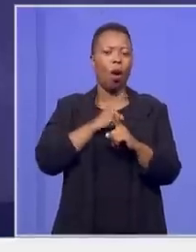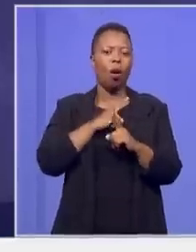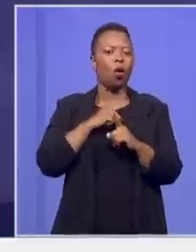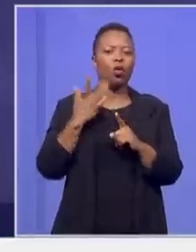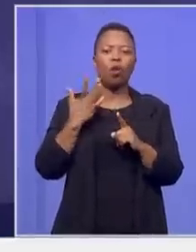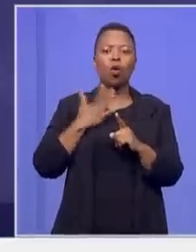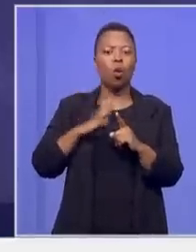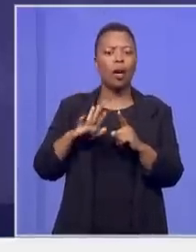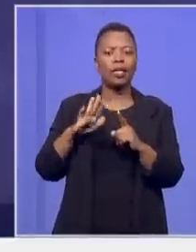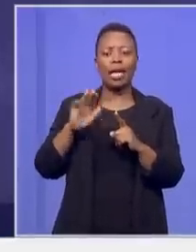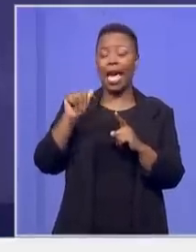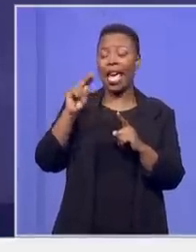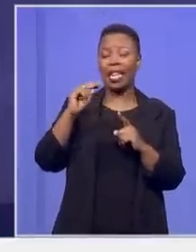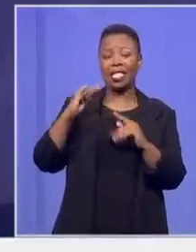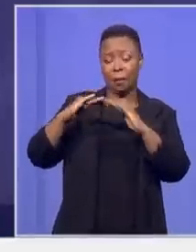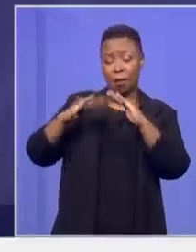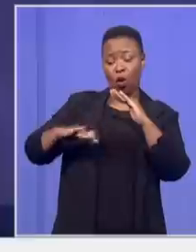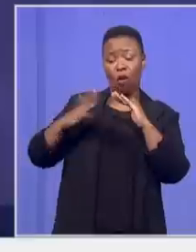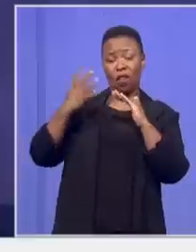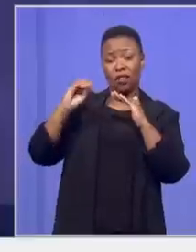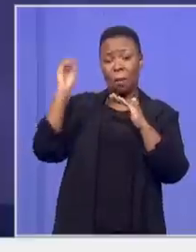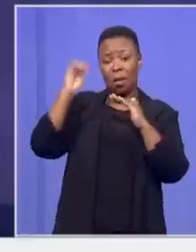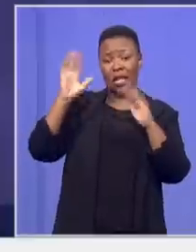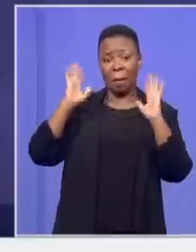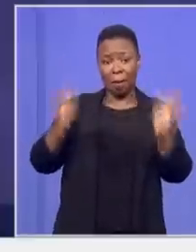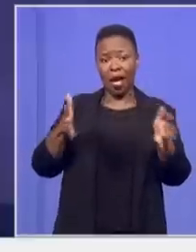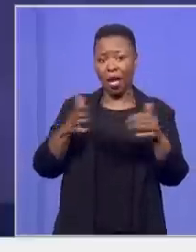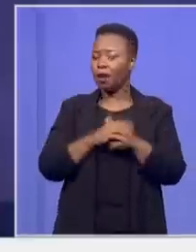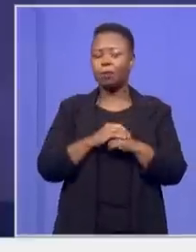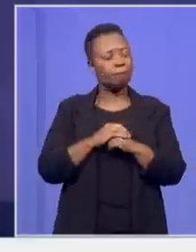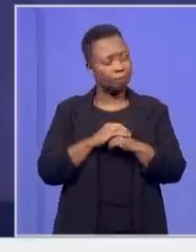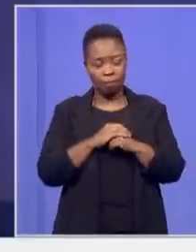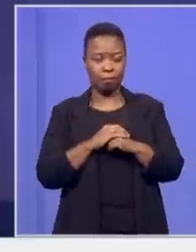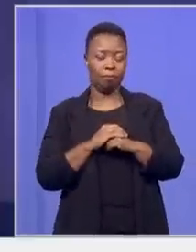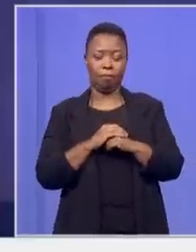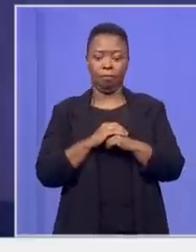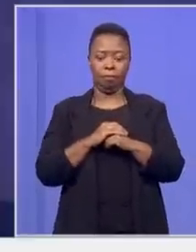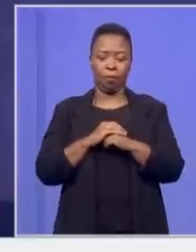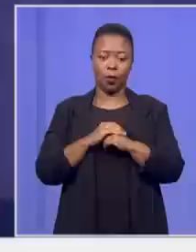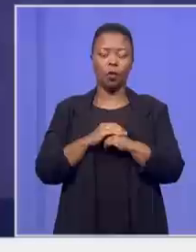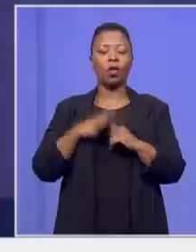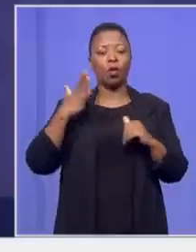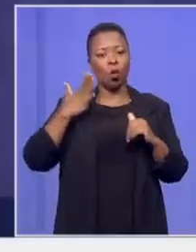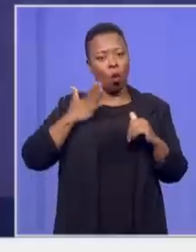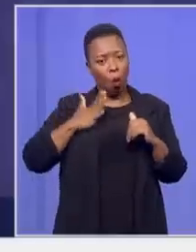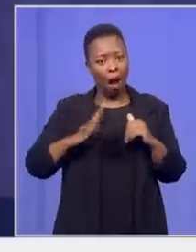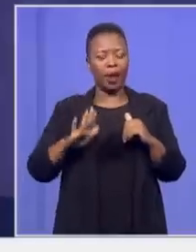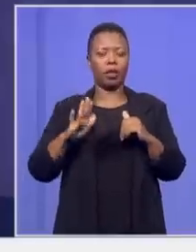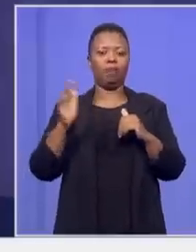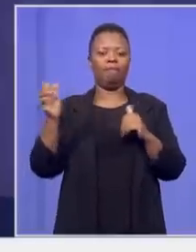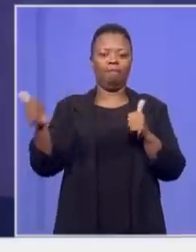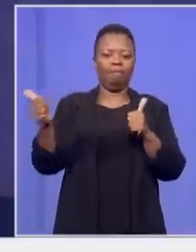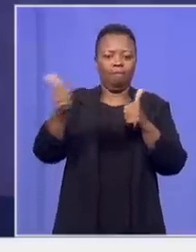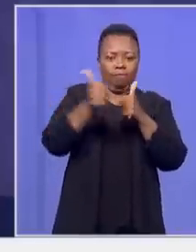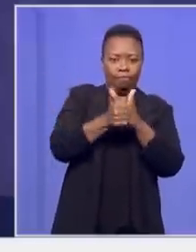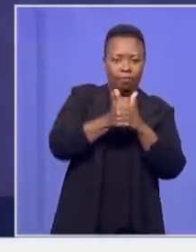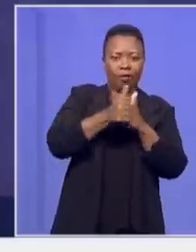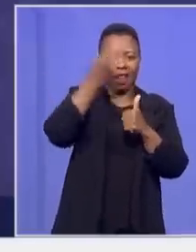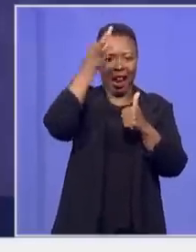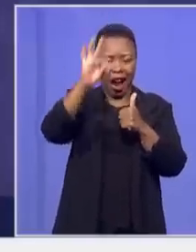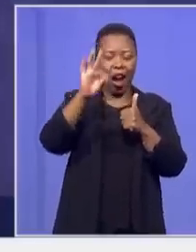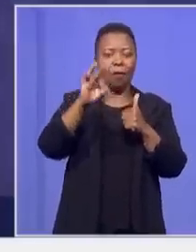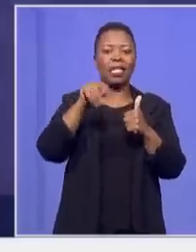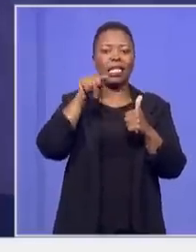below 50%. We want to end up at the center of a coalition government that is able to serve